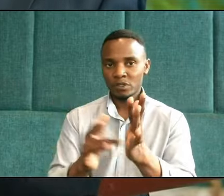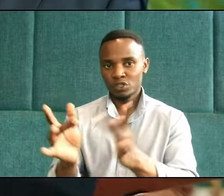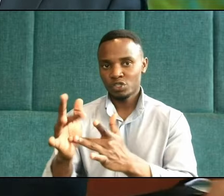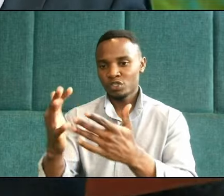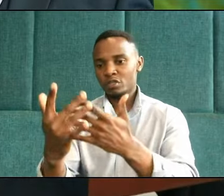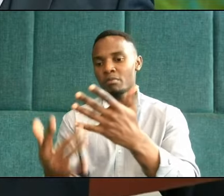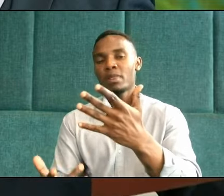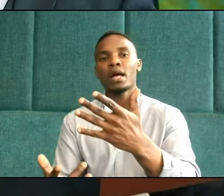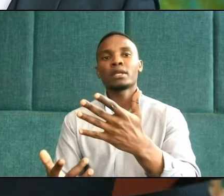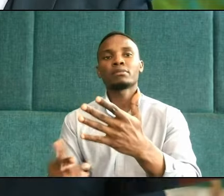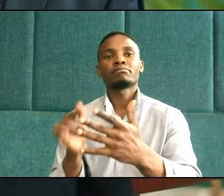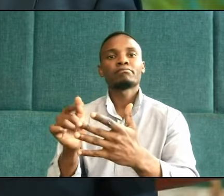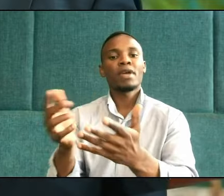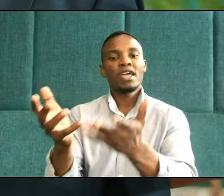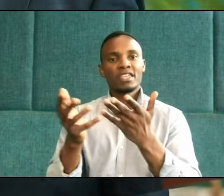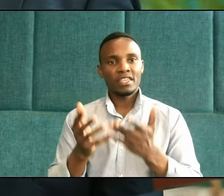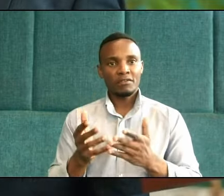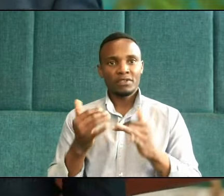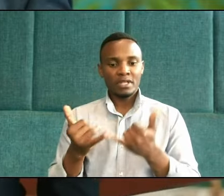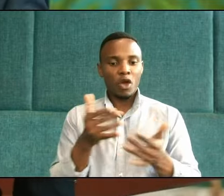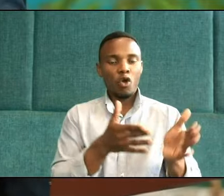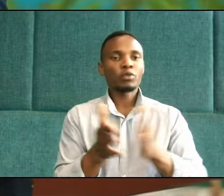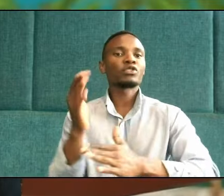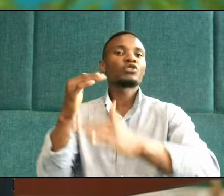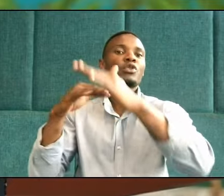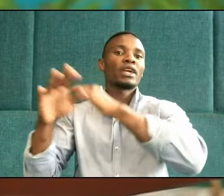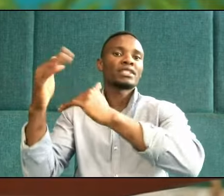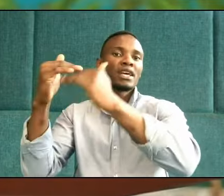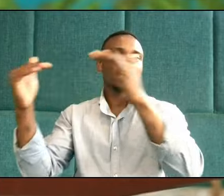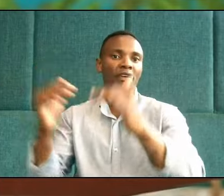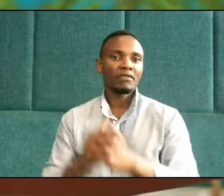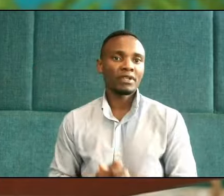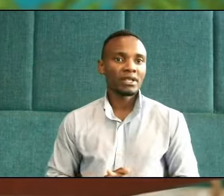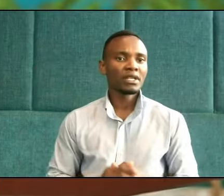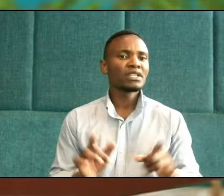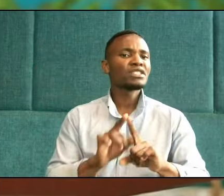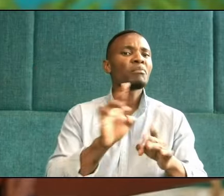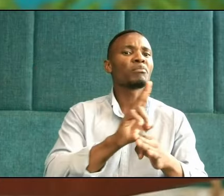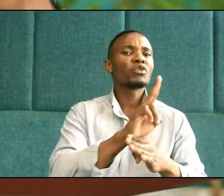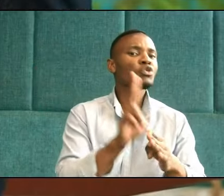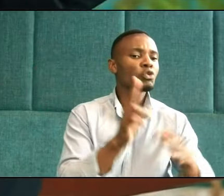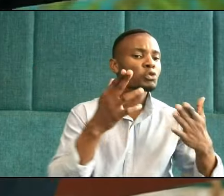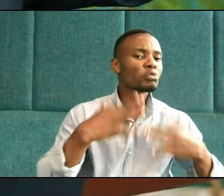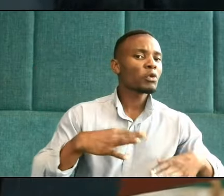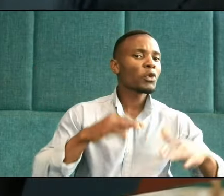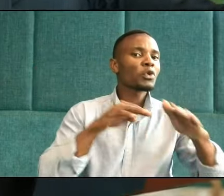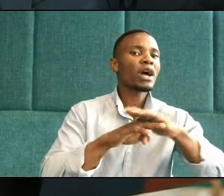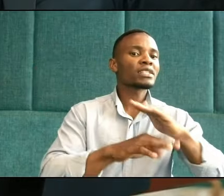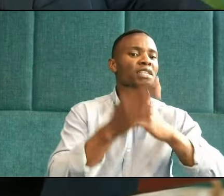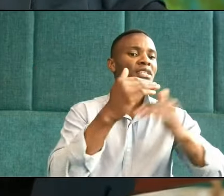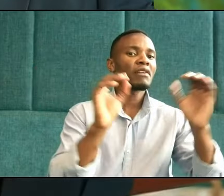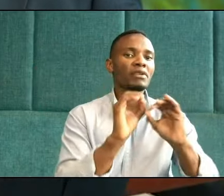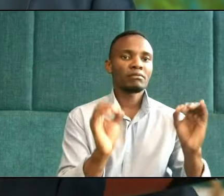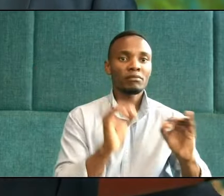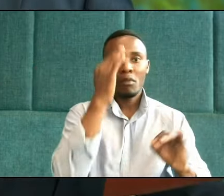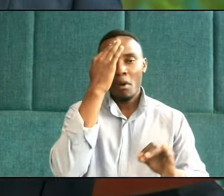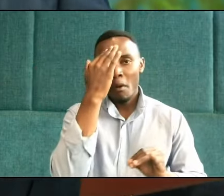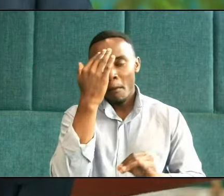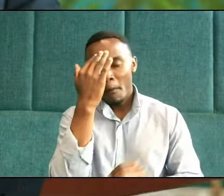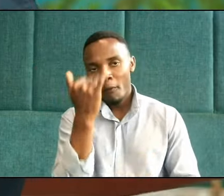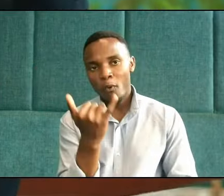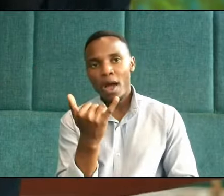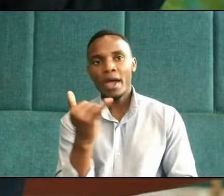an open door to heaven. You don't need to go through any person. Because of the blood of Jesus